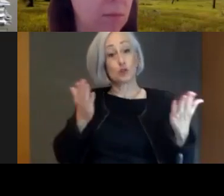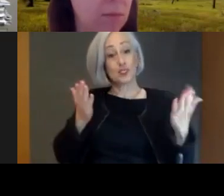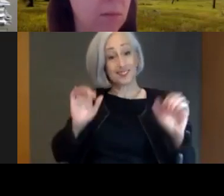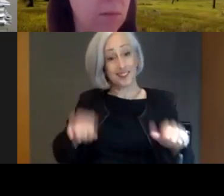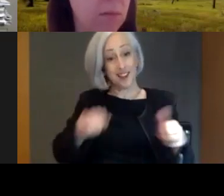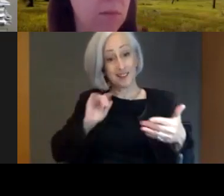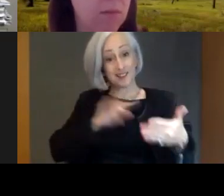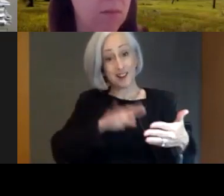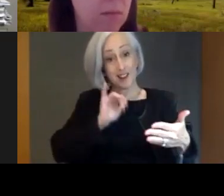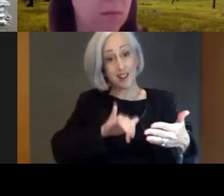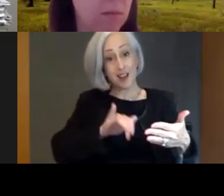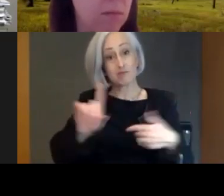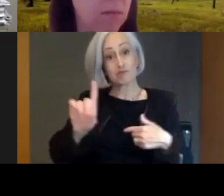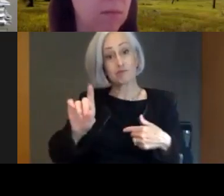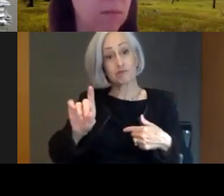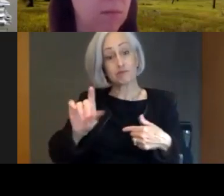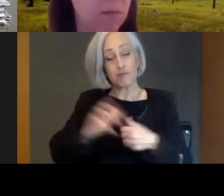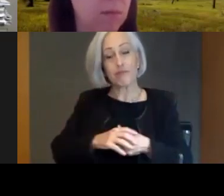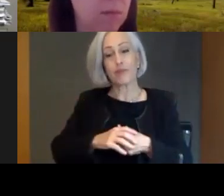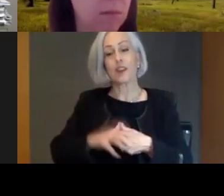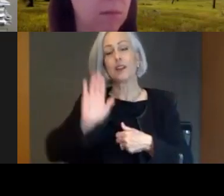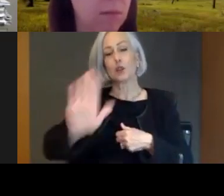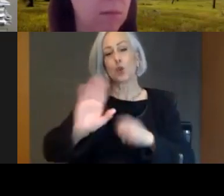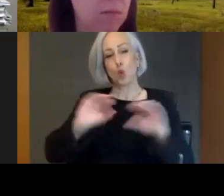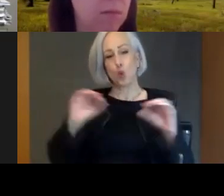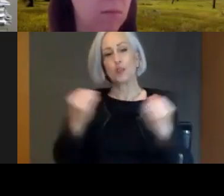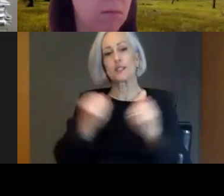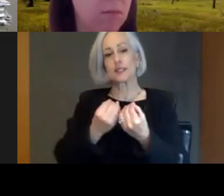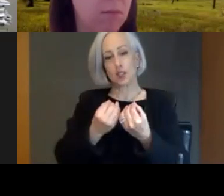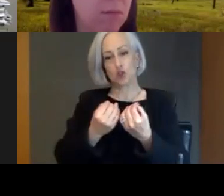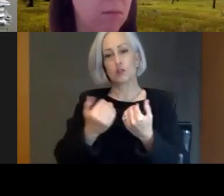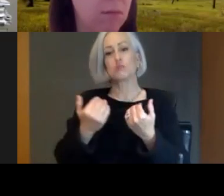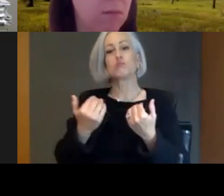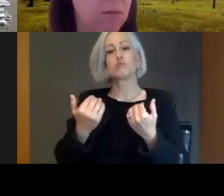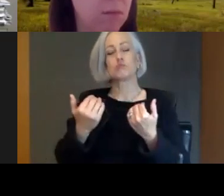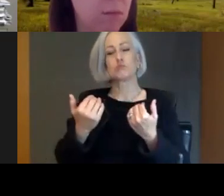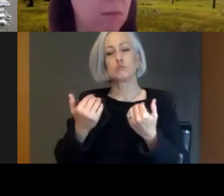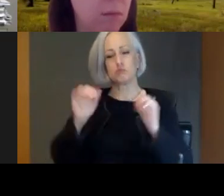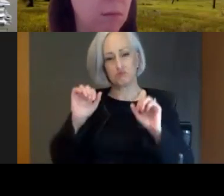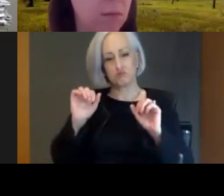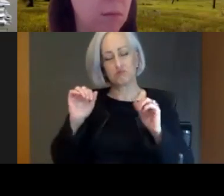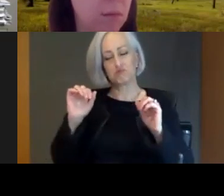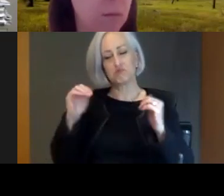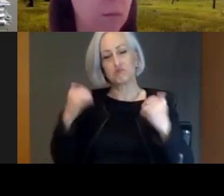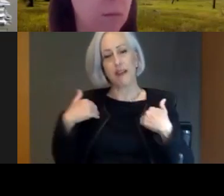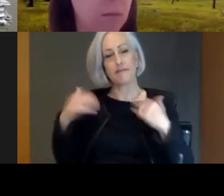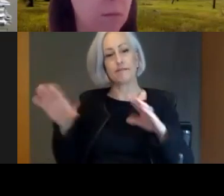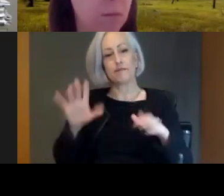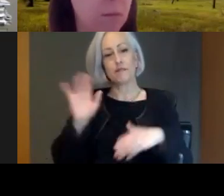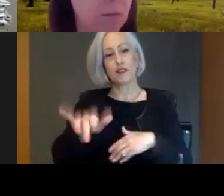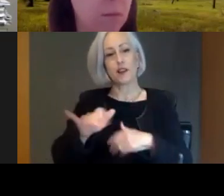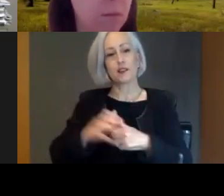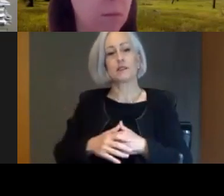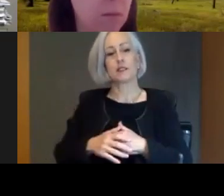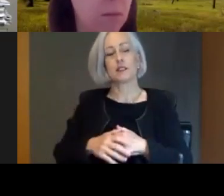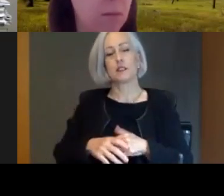which I think perhaps you and your organization has done perhaps on some of that.